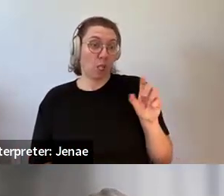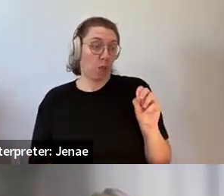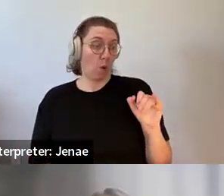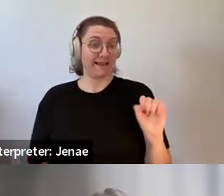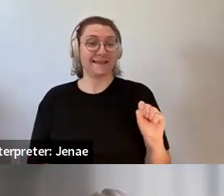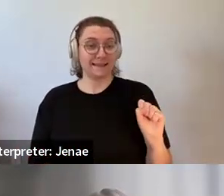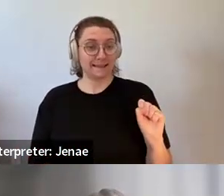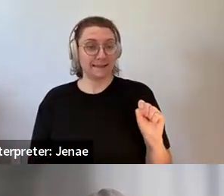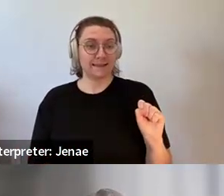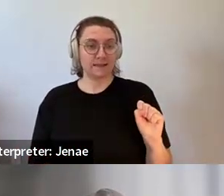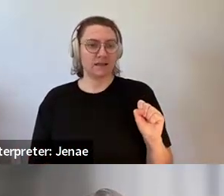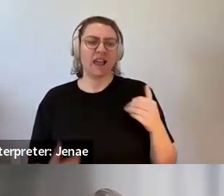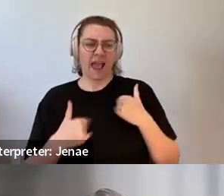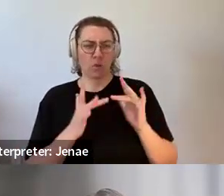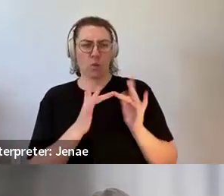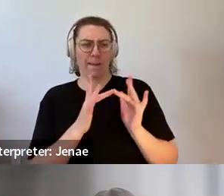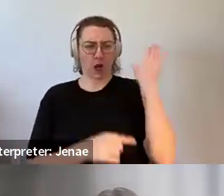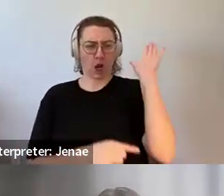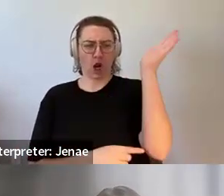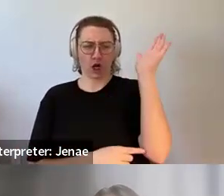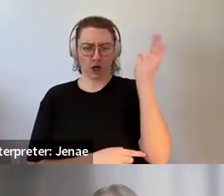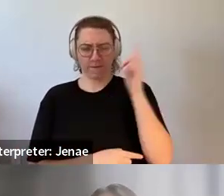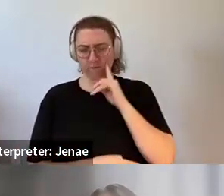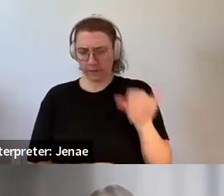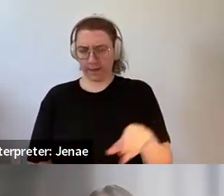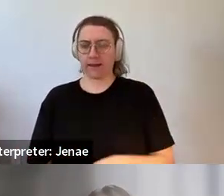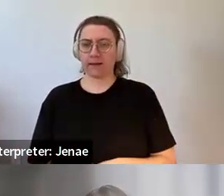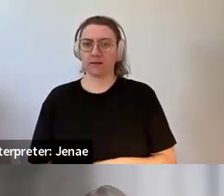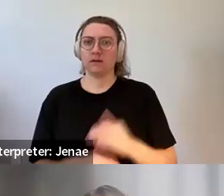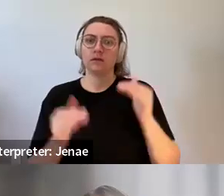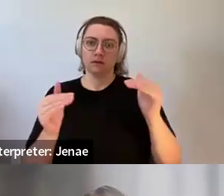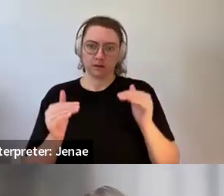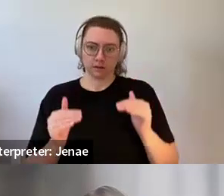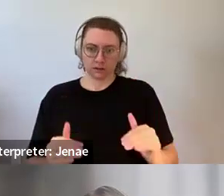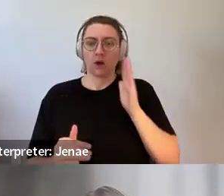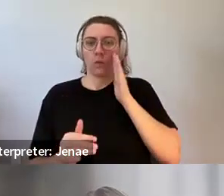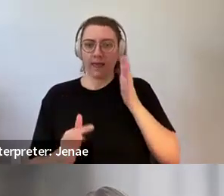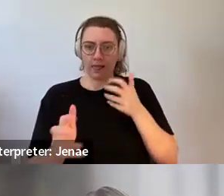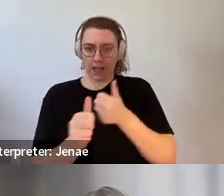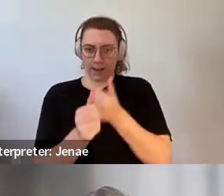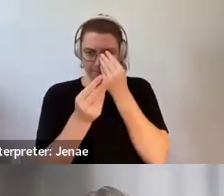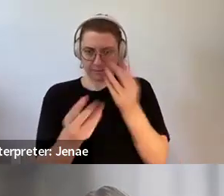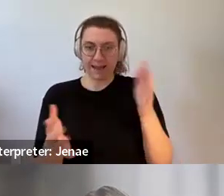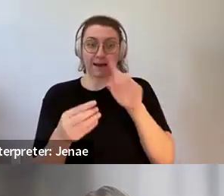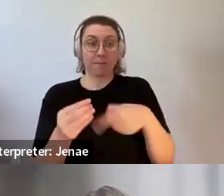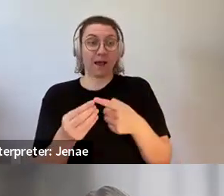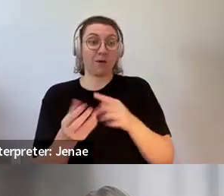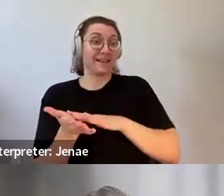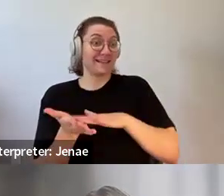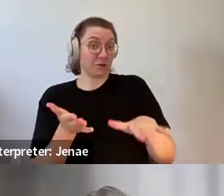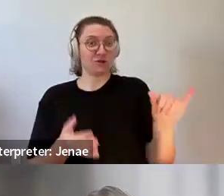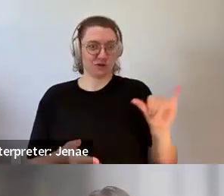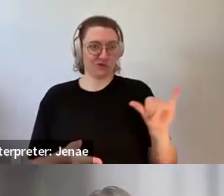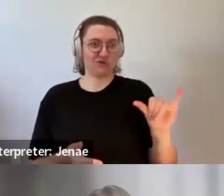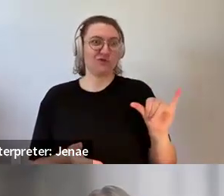a webinar on that one. And we're going to give an update on exemptions as well, because we have an